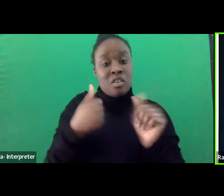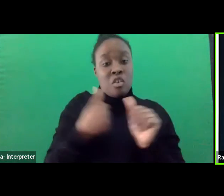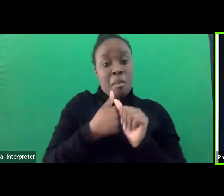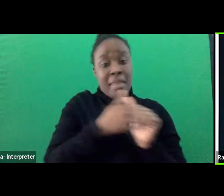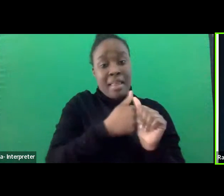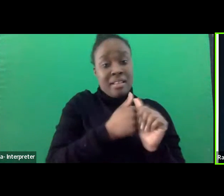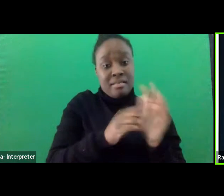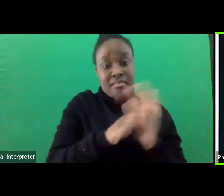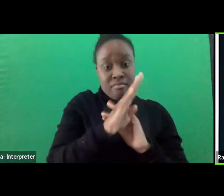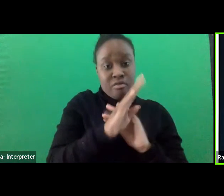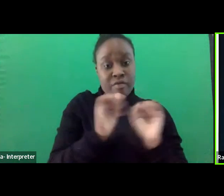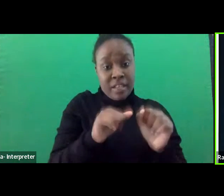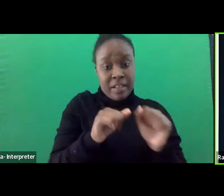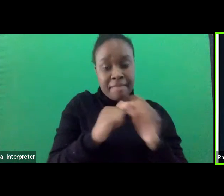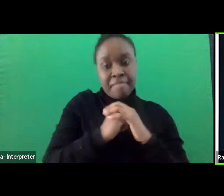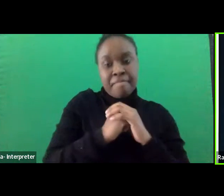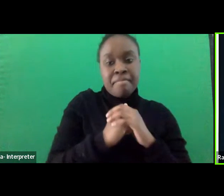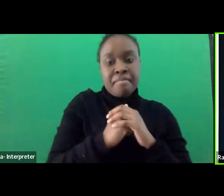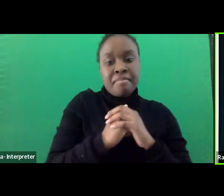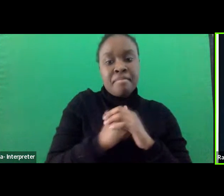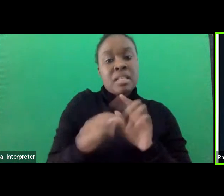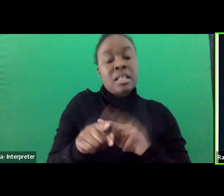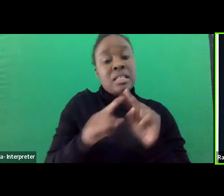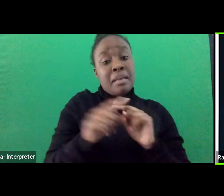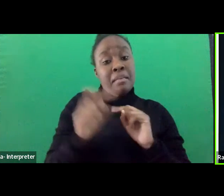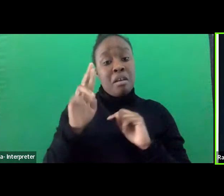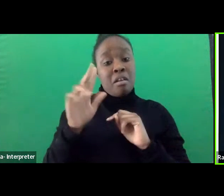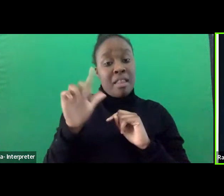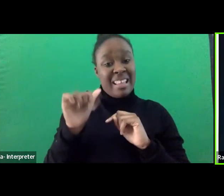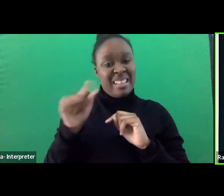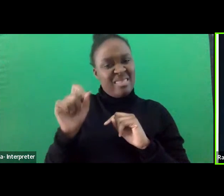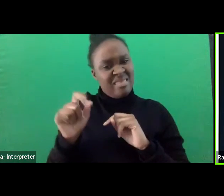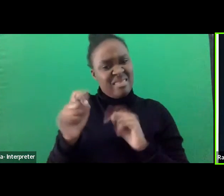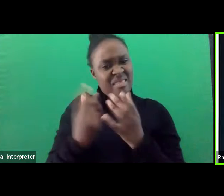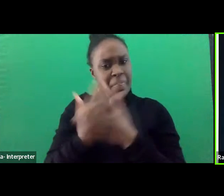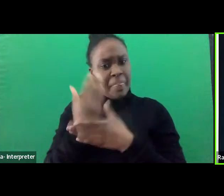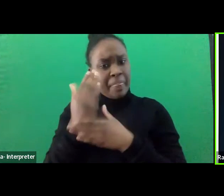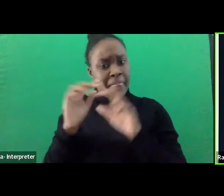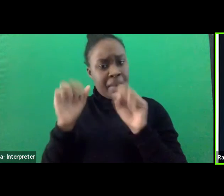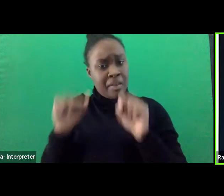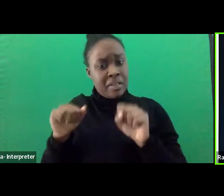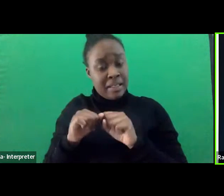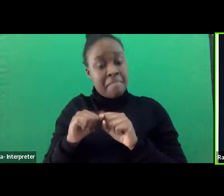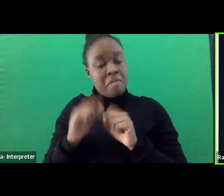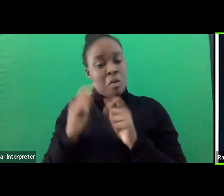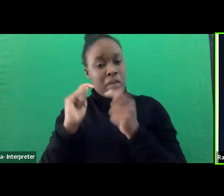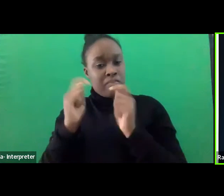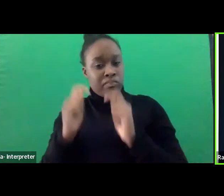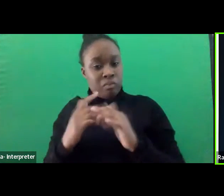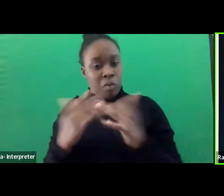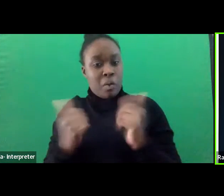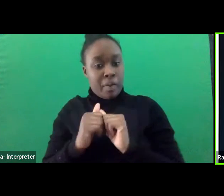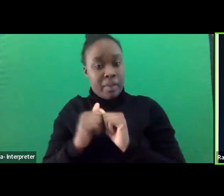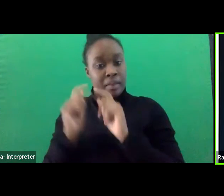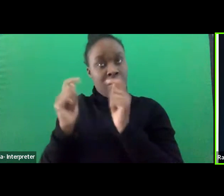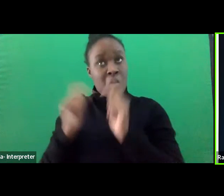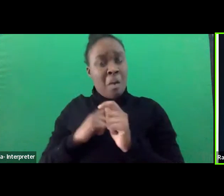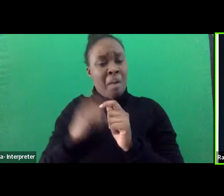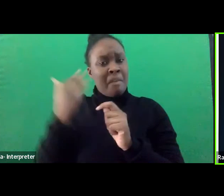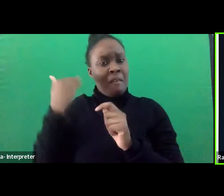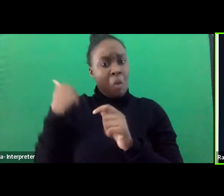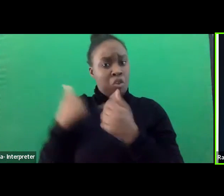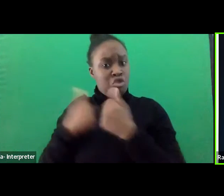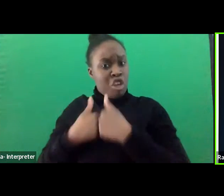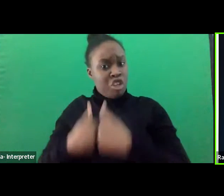working together in the design of the RLA system to ensure that it meets those challenges that you are dealing with, and